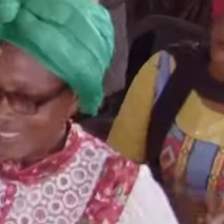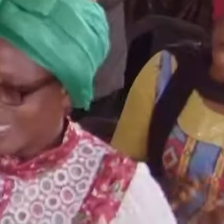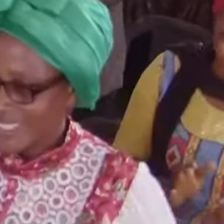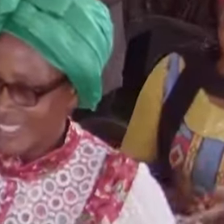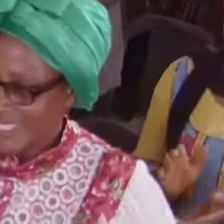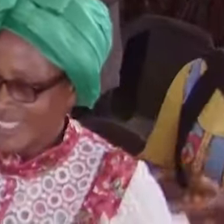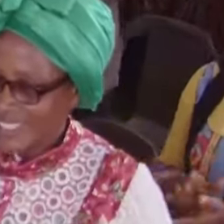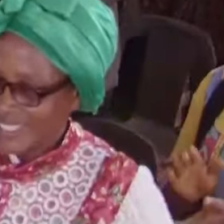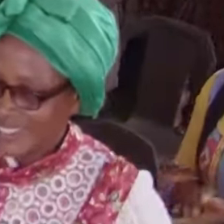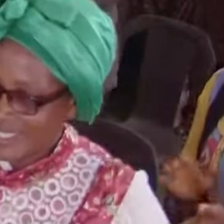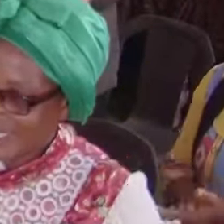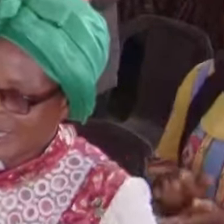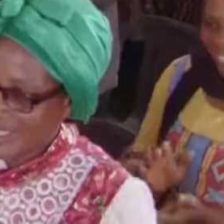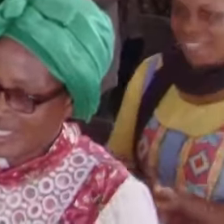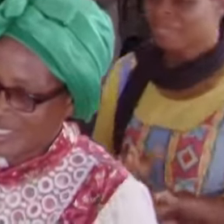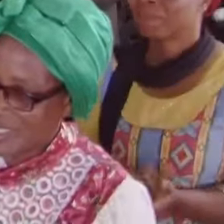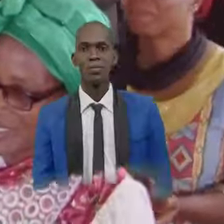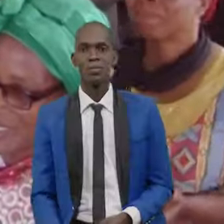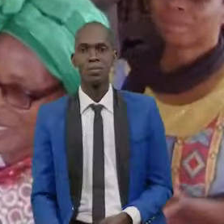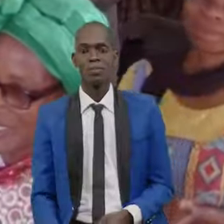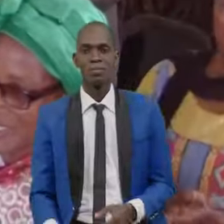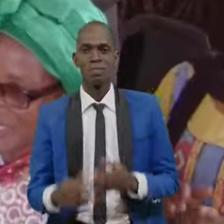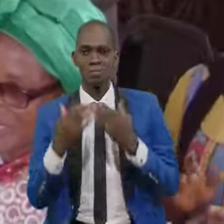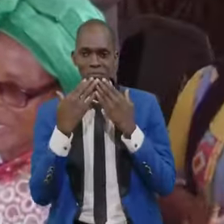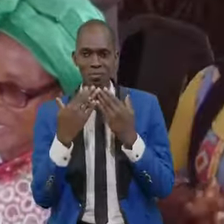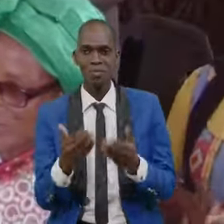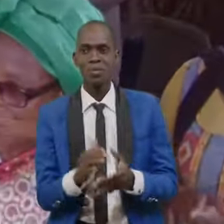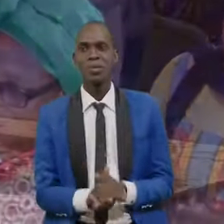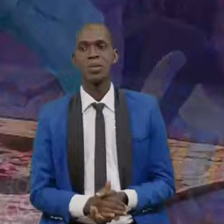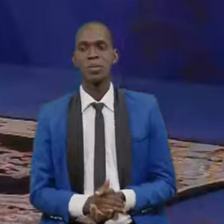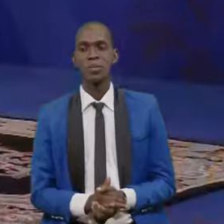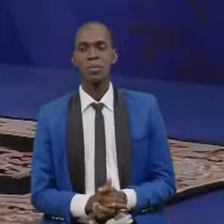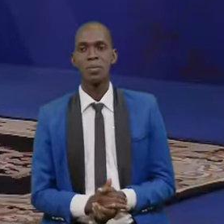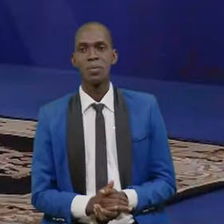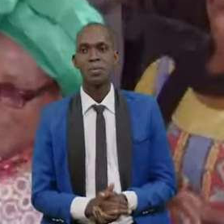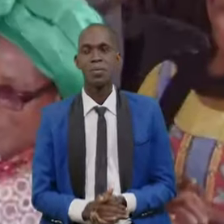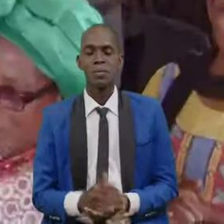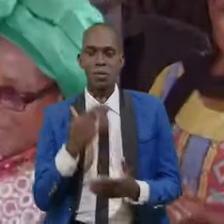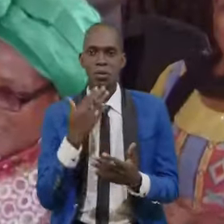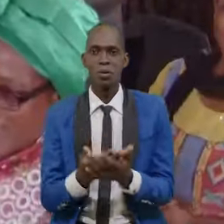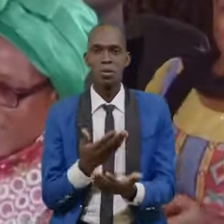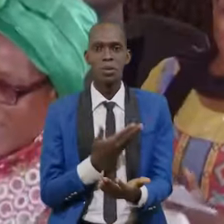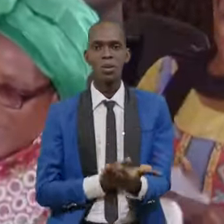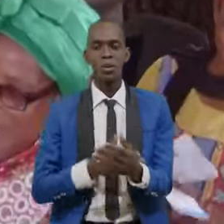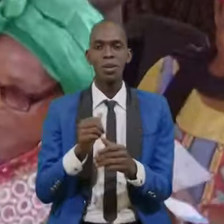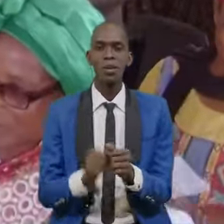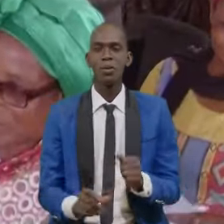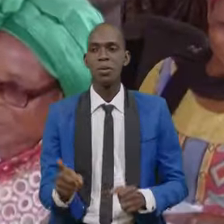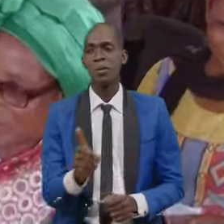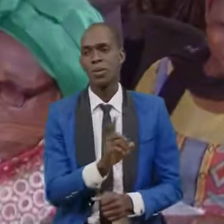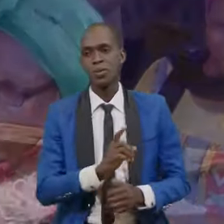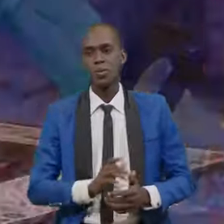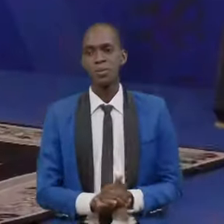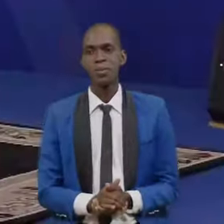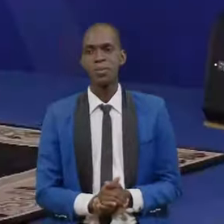Thank you. Let's welcome him very much. Thank you. God bless. Good morning, everyone. How am